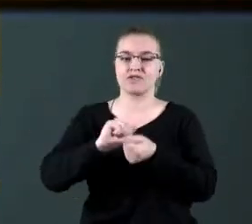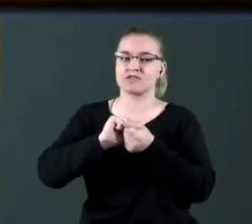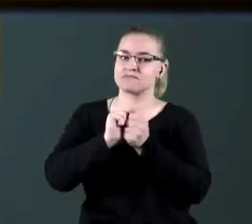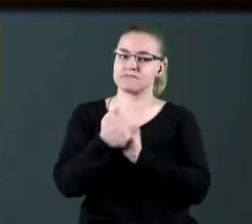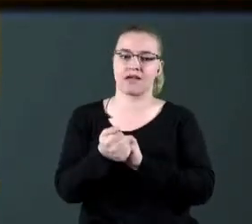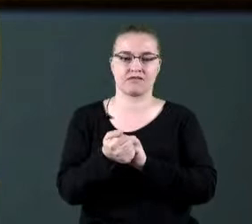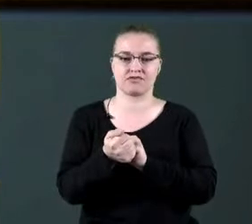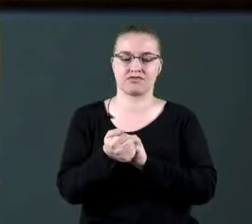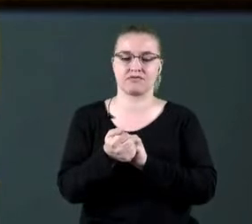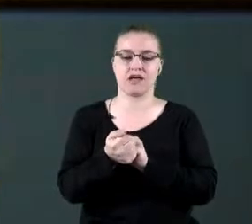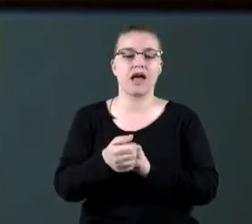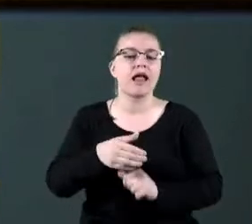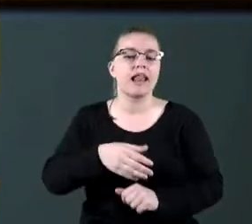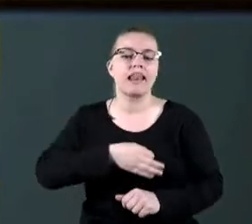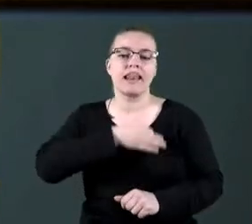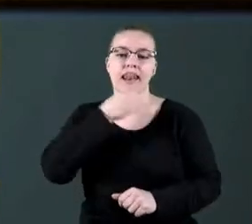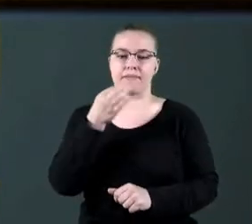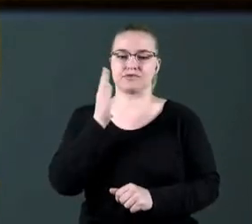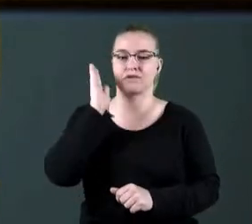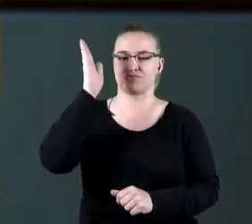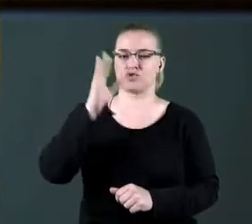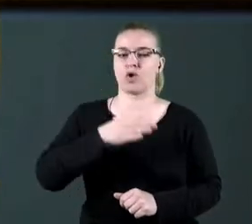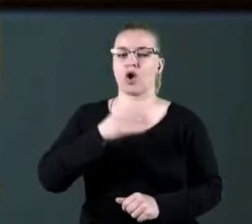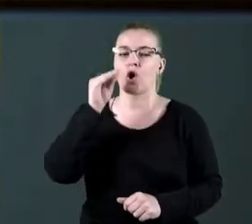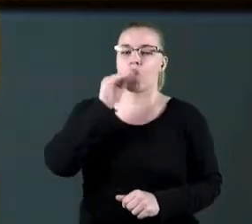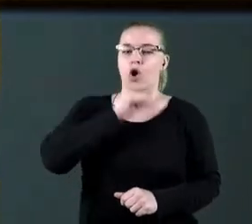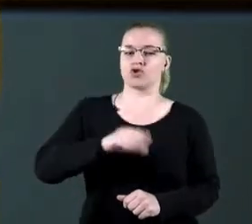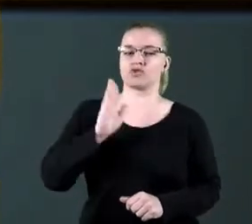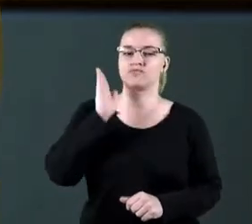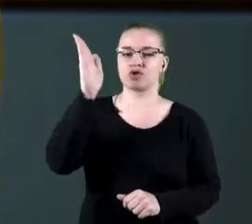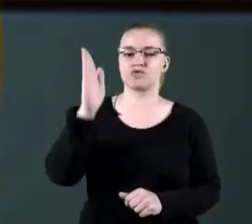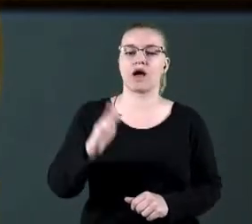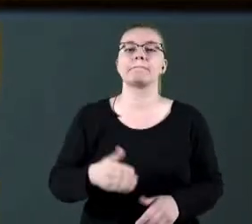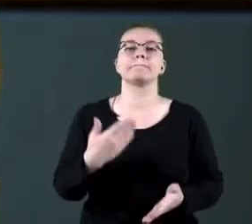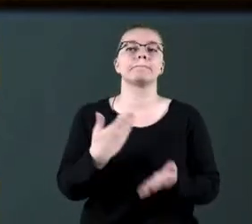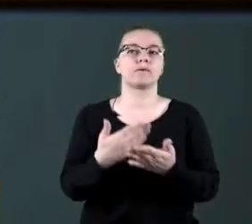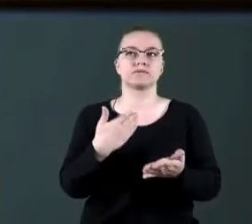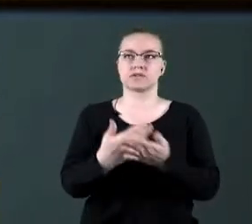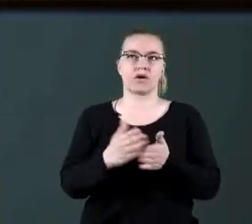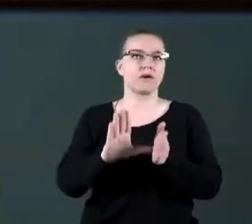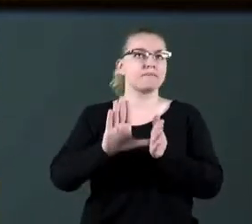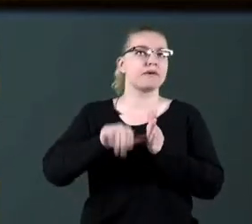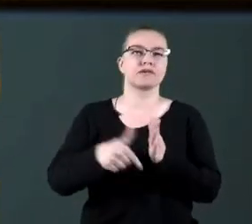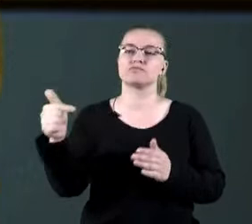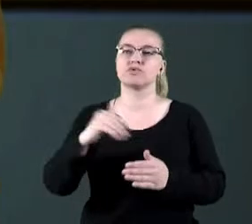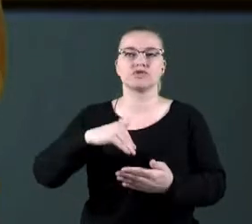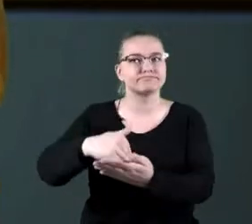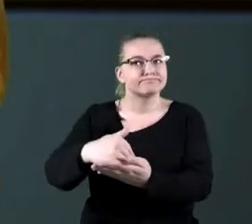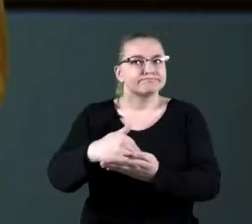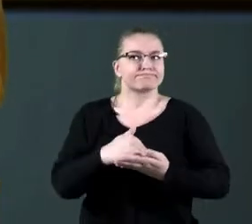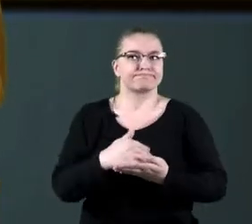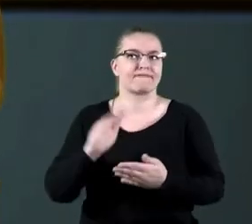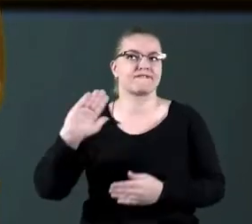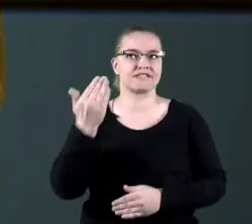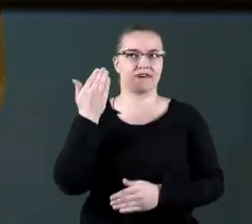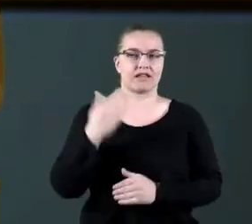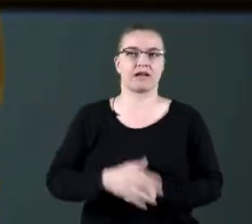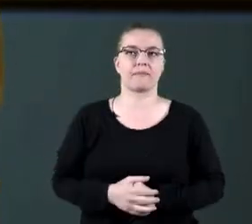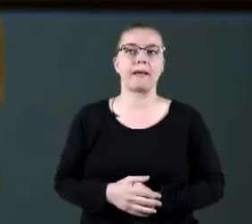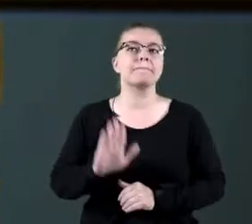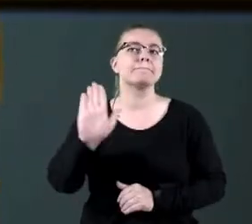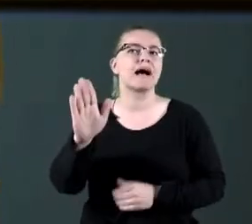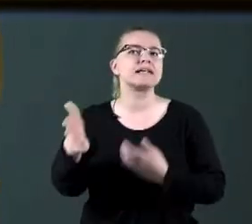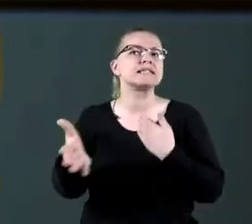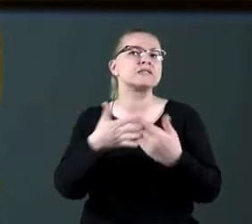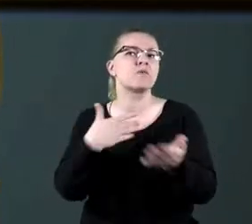addresses existing challenges in city, particularly for urban weak spots, such as slums and informal settlements